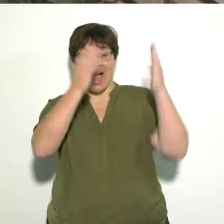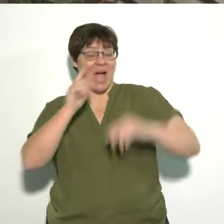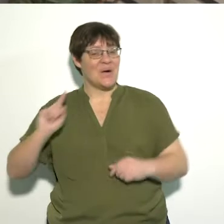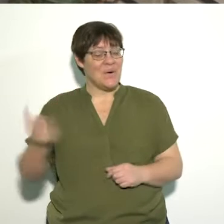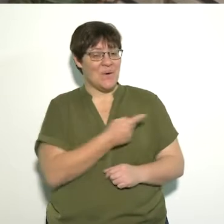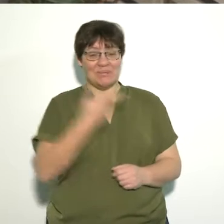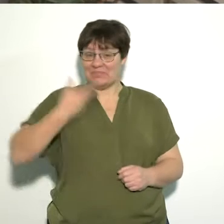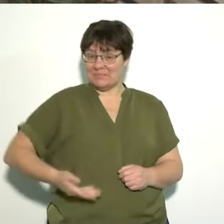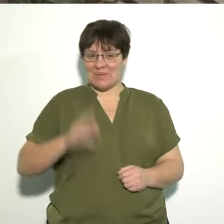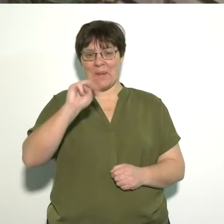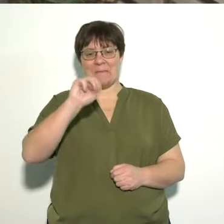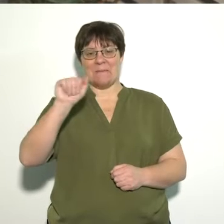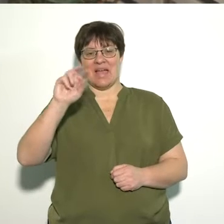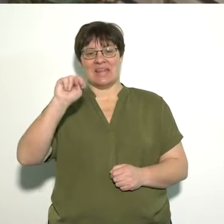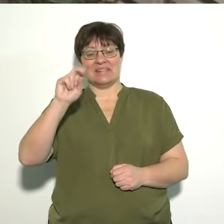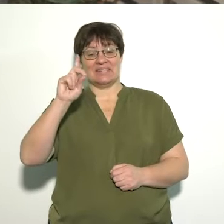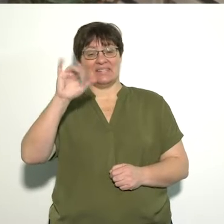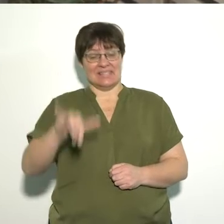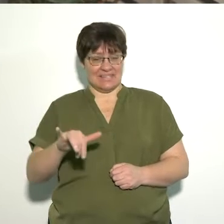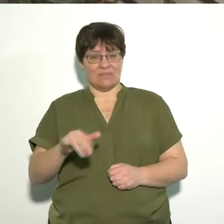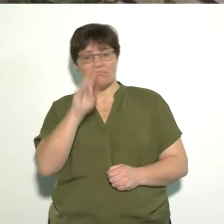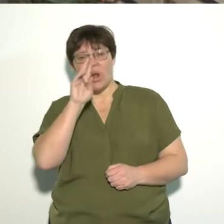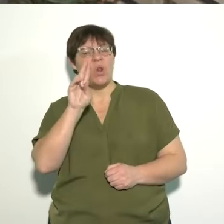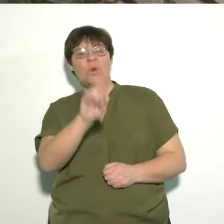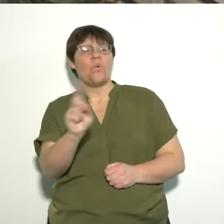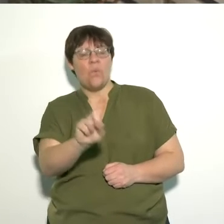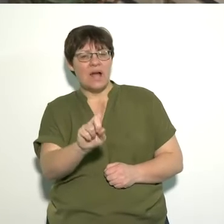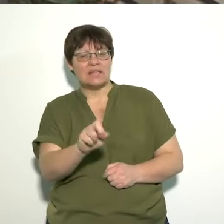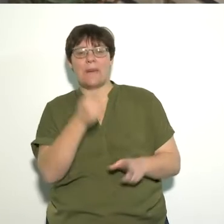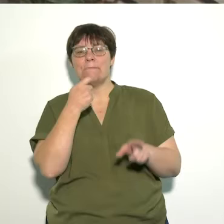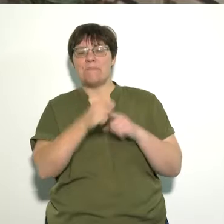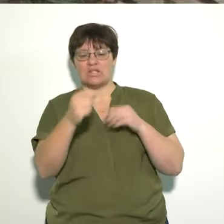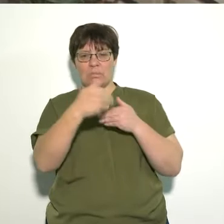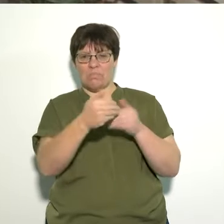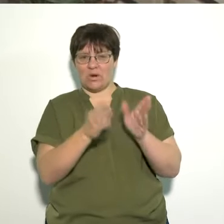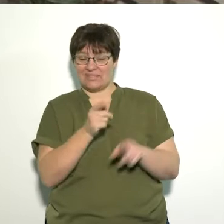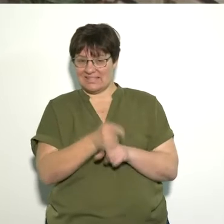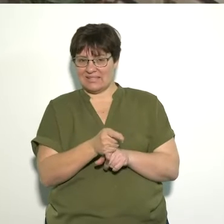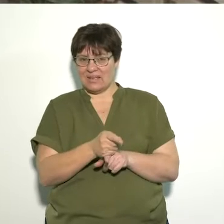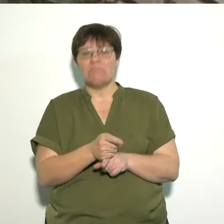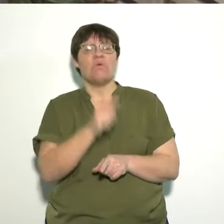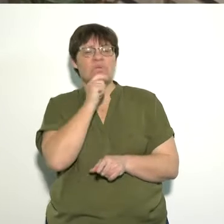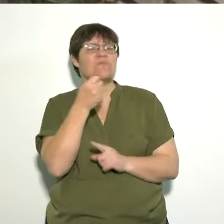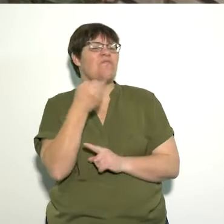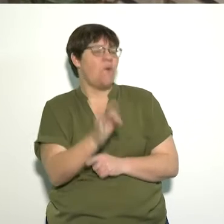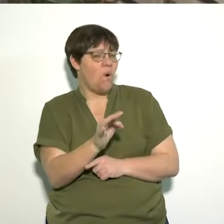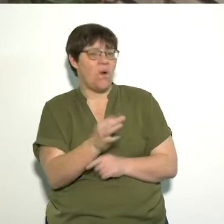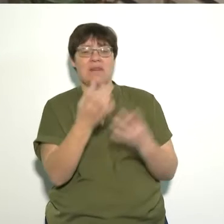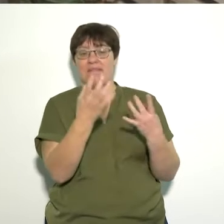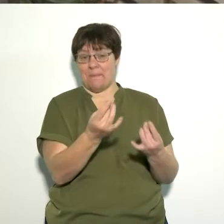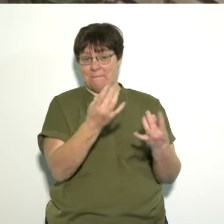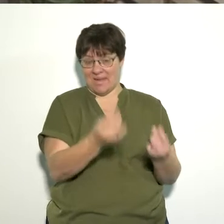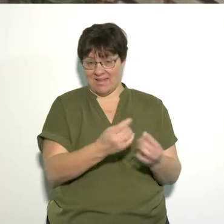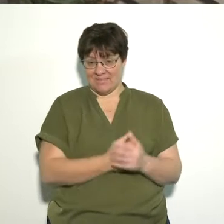Hi everybody, it's me, Mandy. Today we're going to be looking at how to use matchboxes in numbers and your number